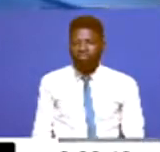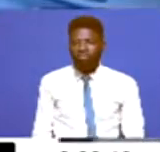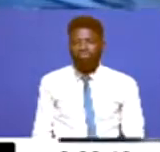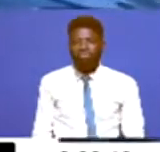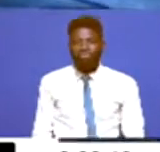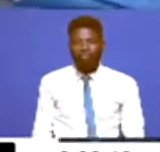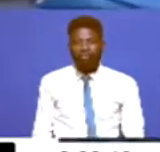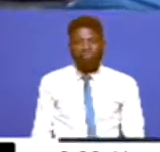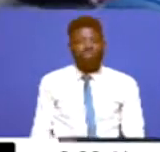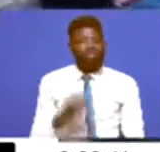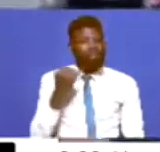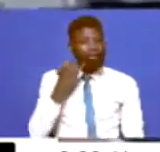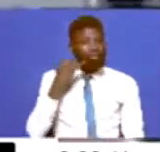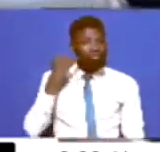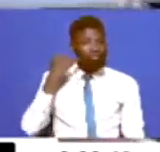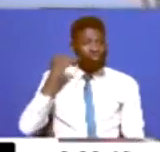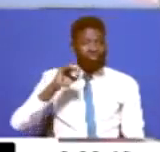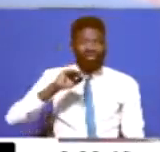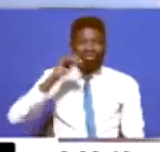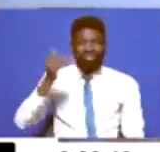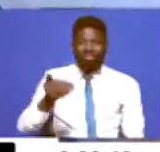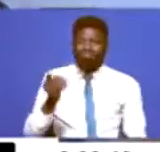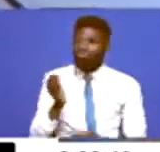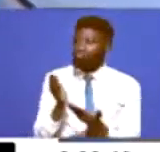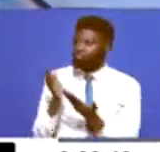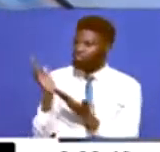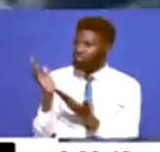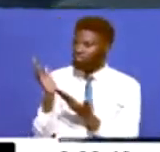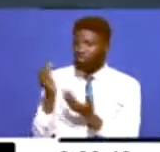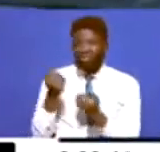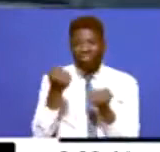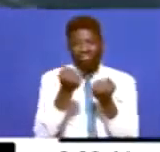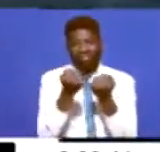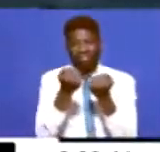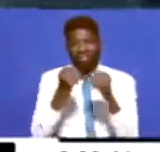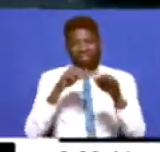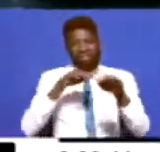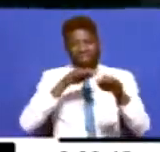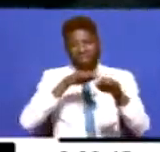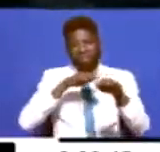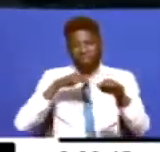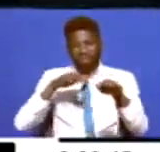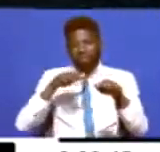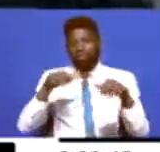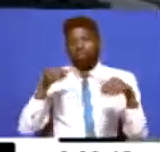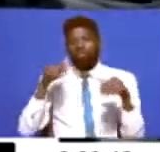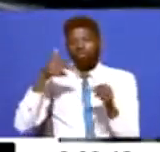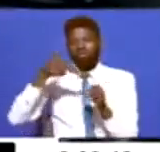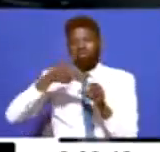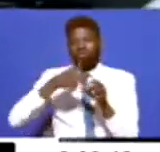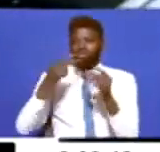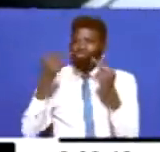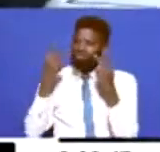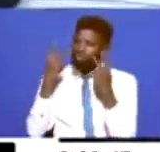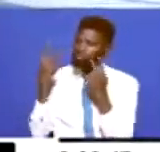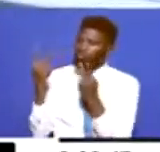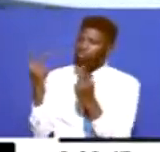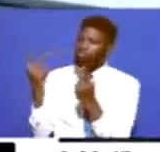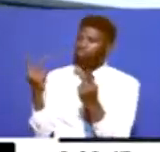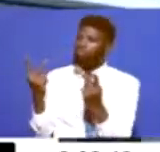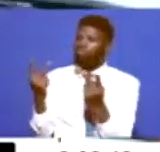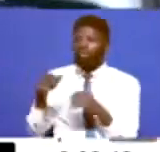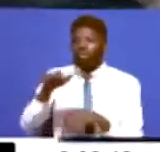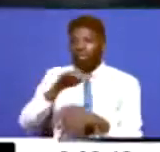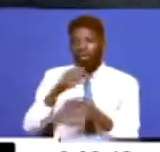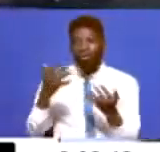Nakuru City. Long queues of motorists waiting to fuel are witnessed in a few outlets operated by multinational